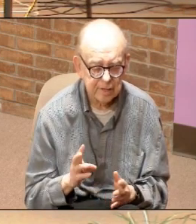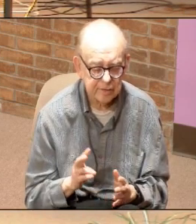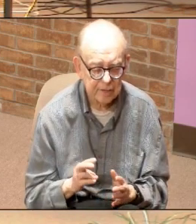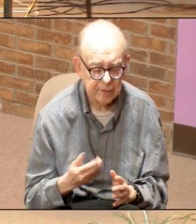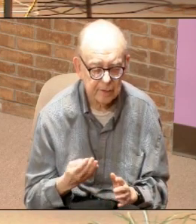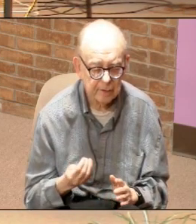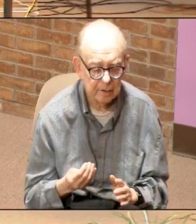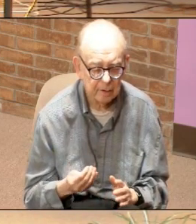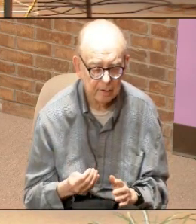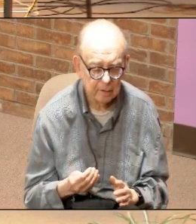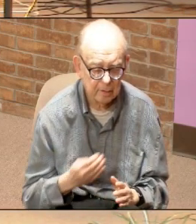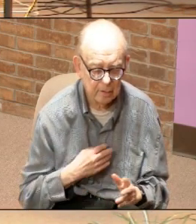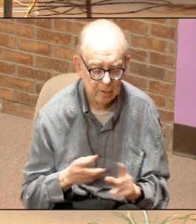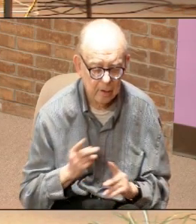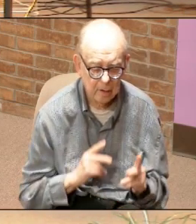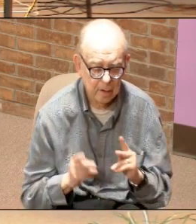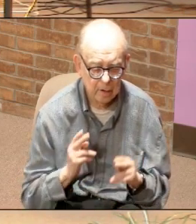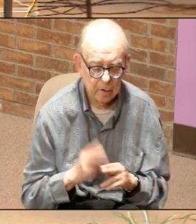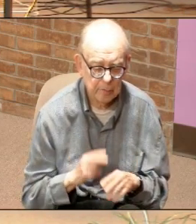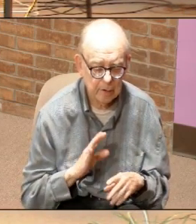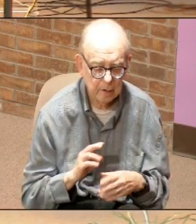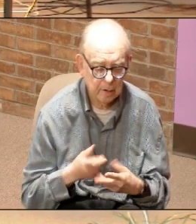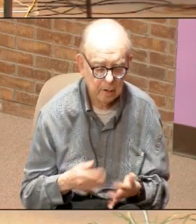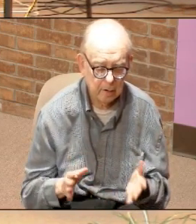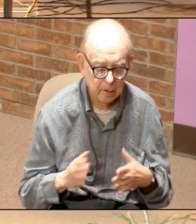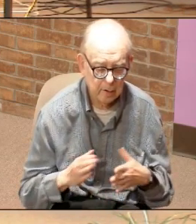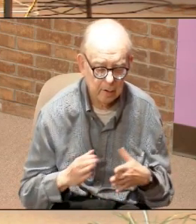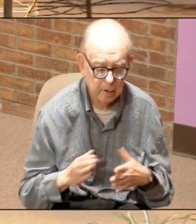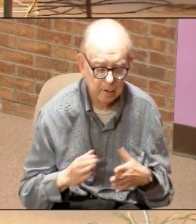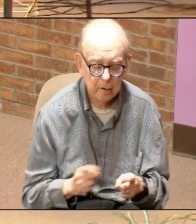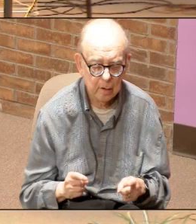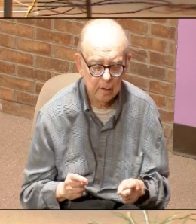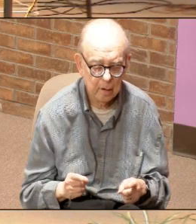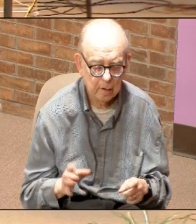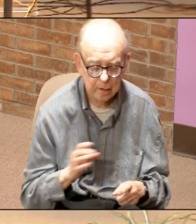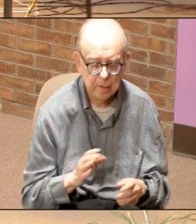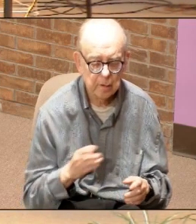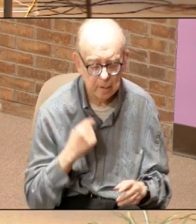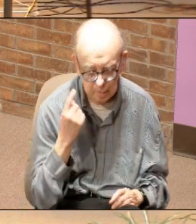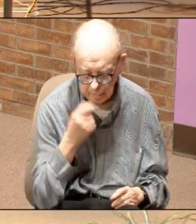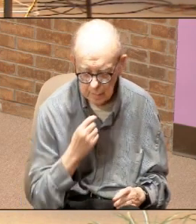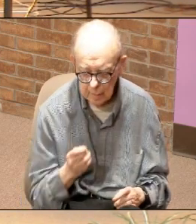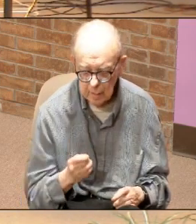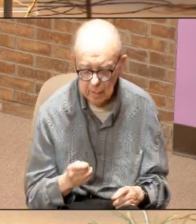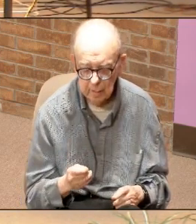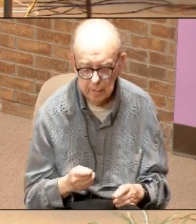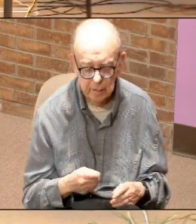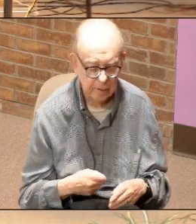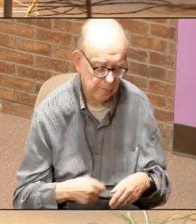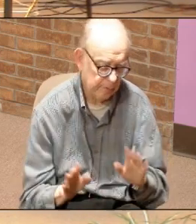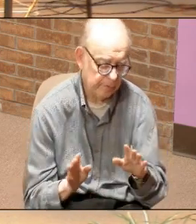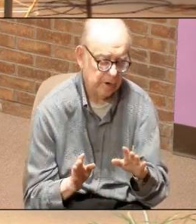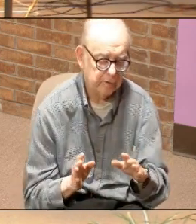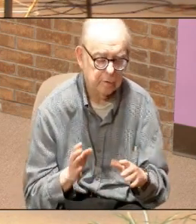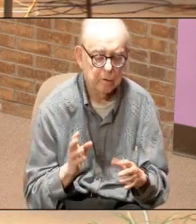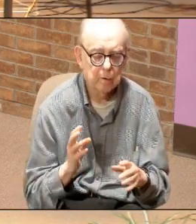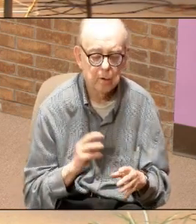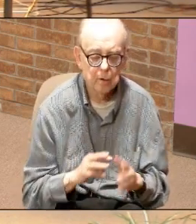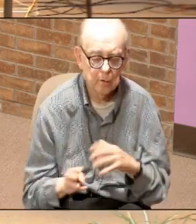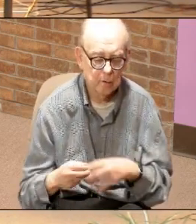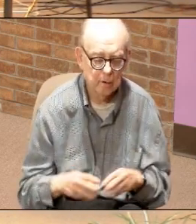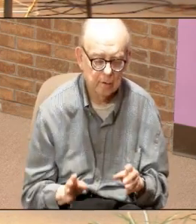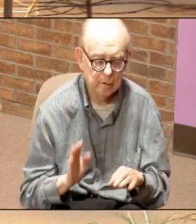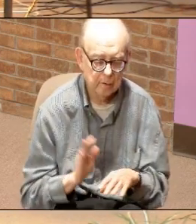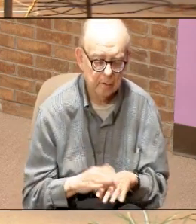7:14. If my people, which are called by my name, would humble themselves and pray and seek my face and turn from their wicked ways